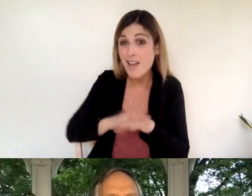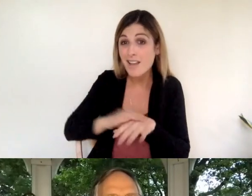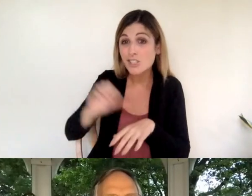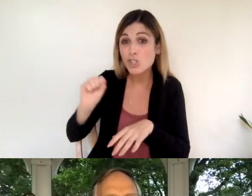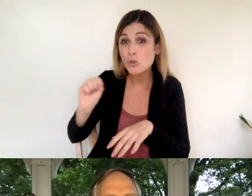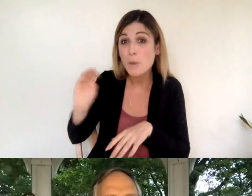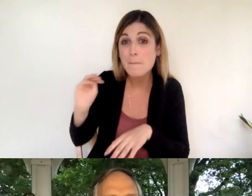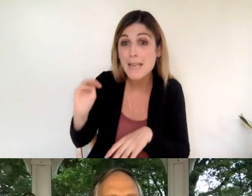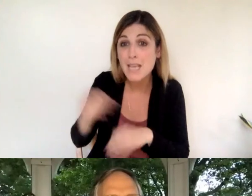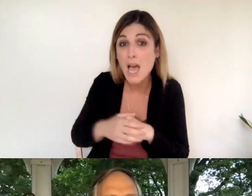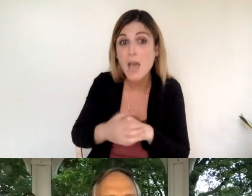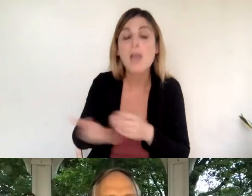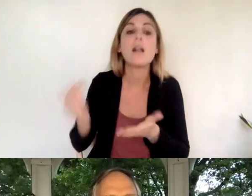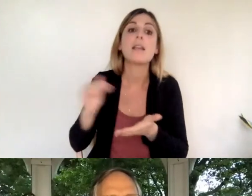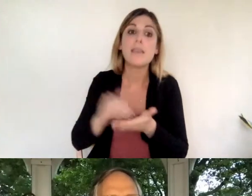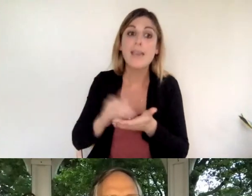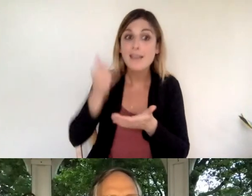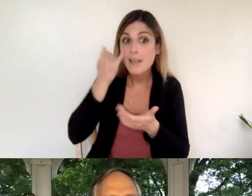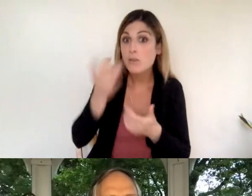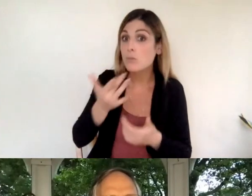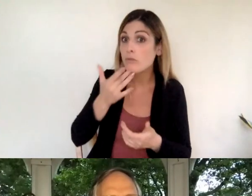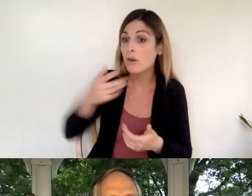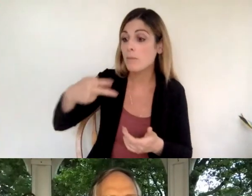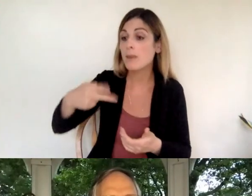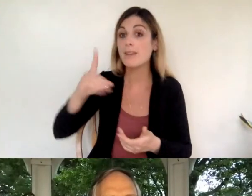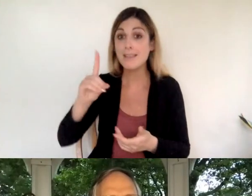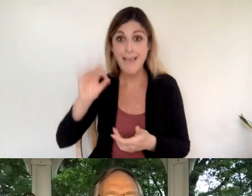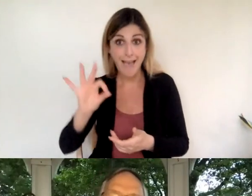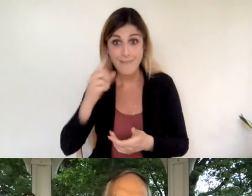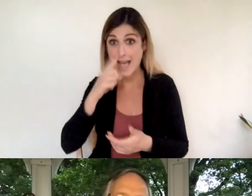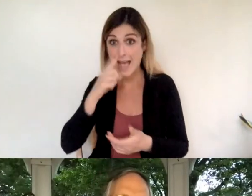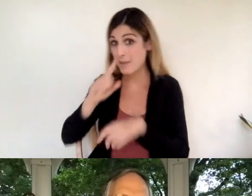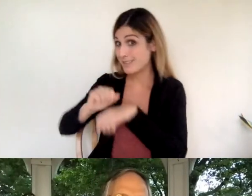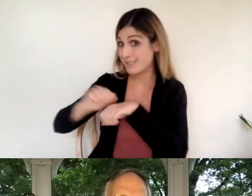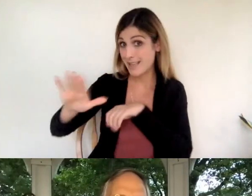And again, if you would like a PDF of my slides, I'm very happy to share that.